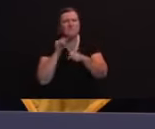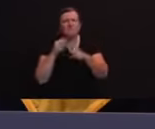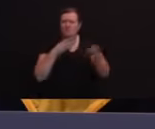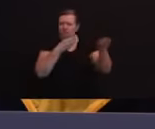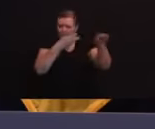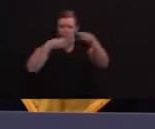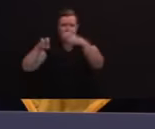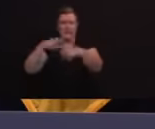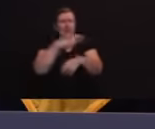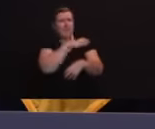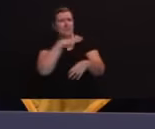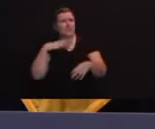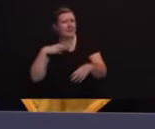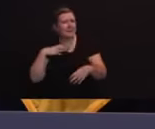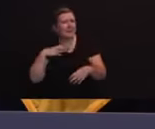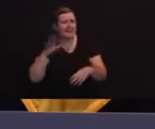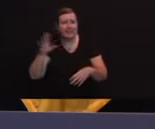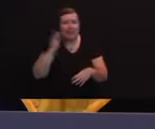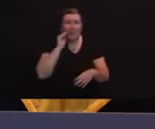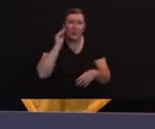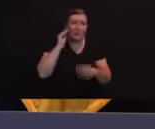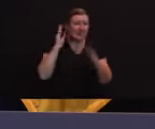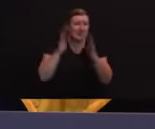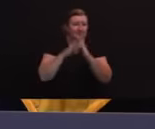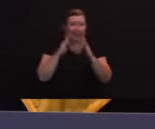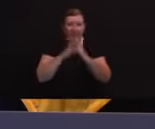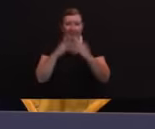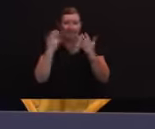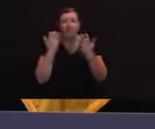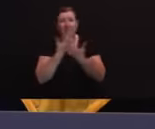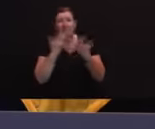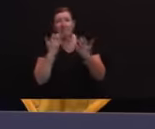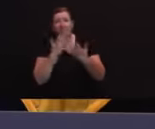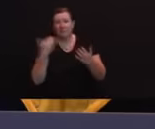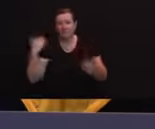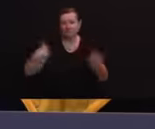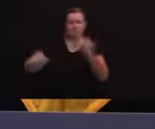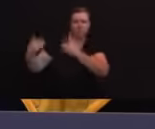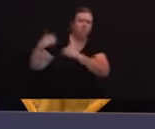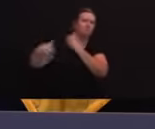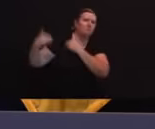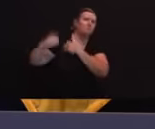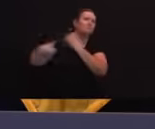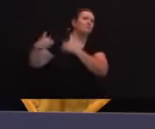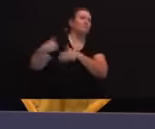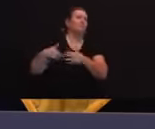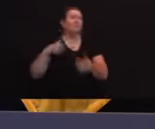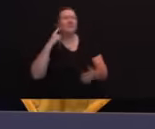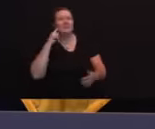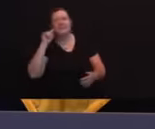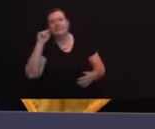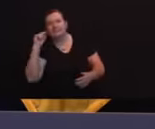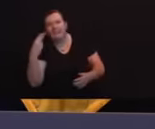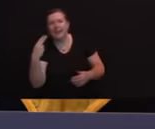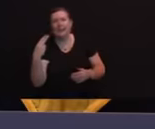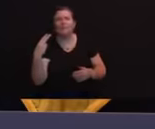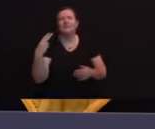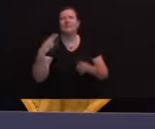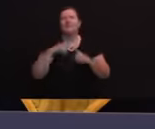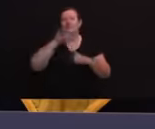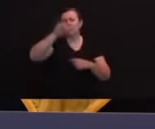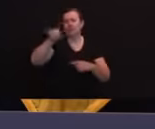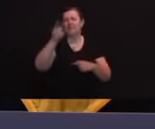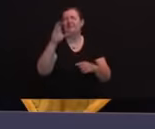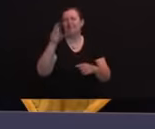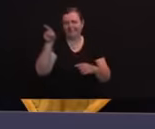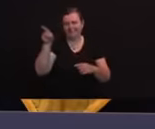as well. And he was on me constantly to do a town hall in Jersey City that he was going to be one of the